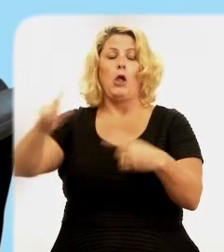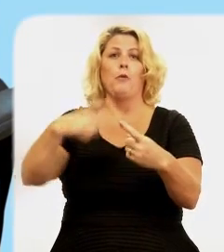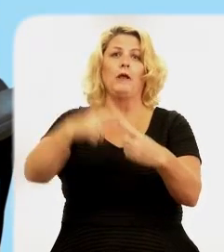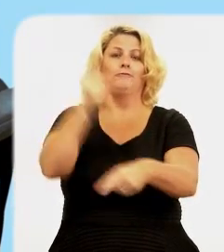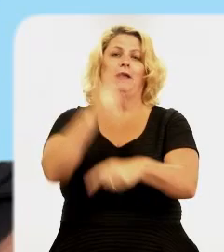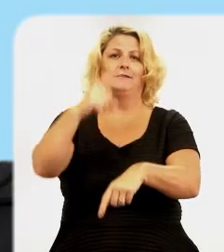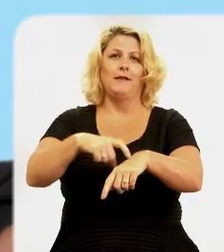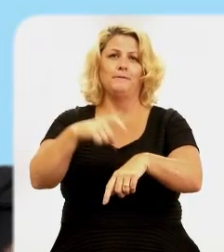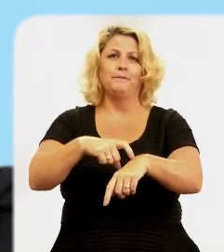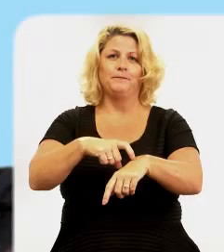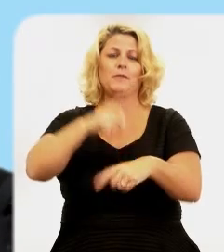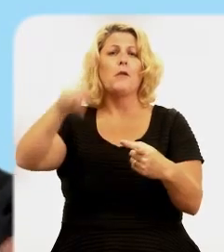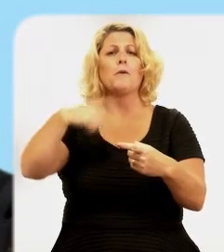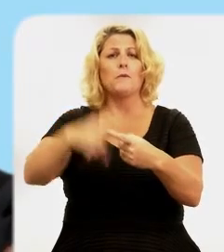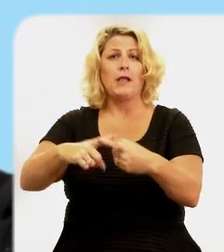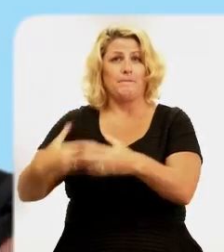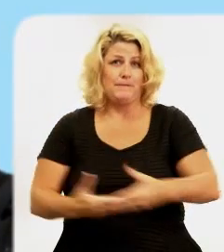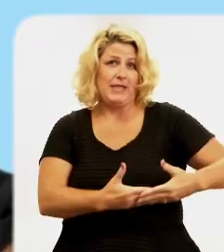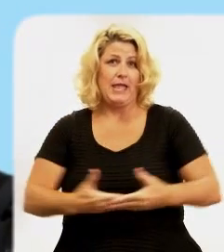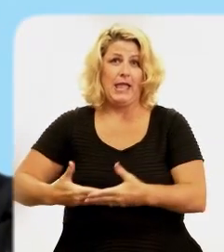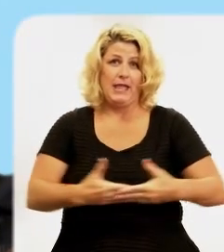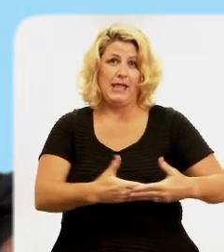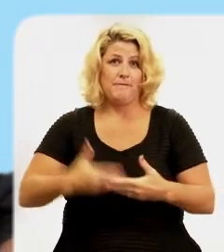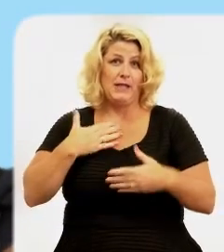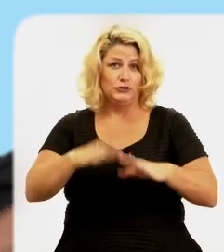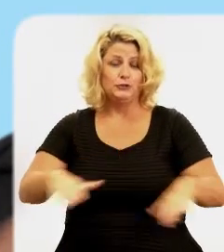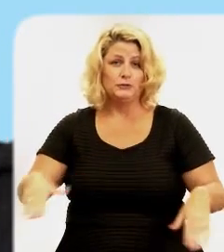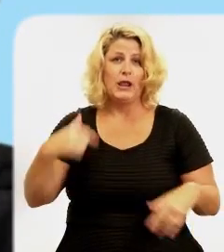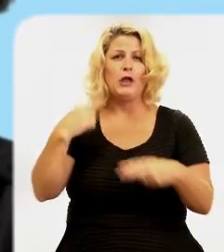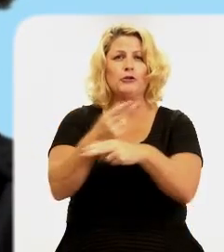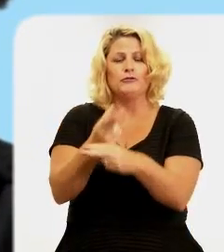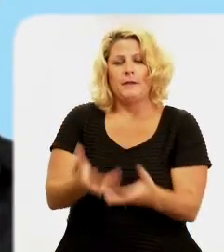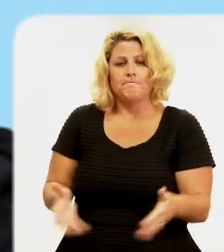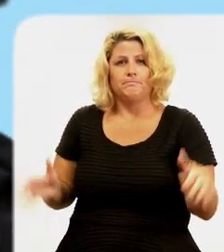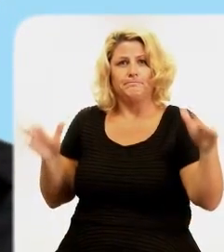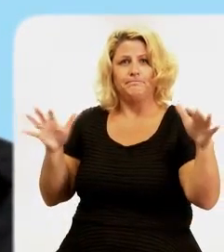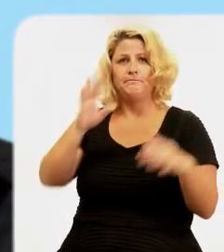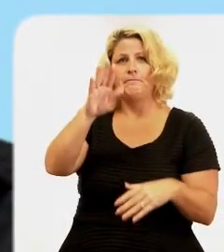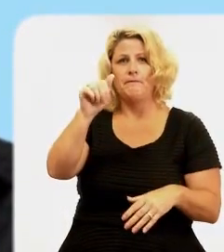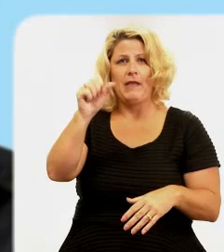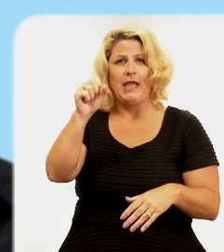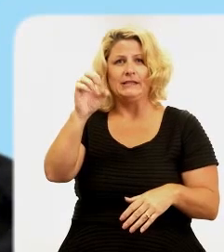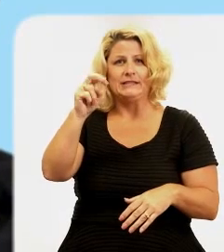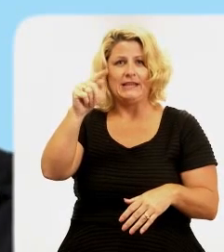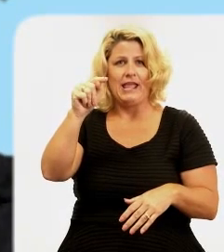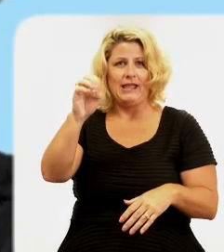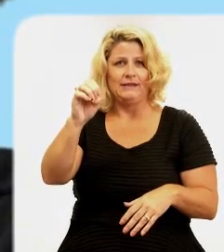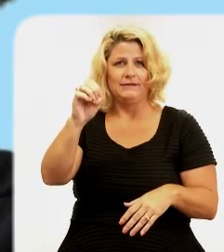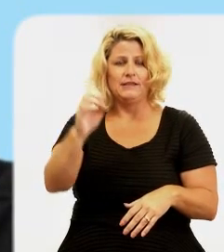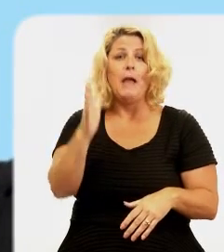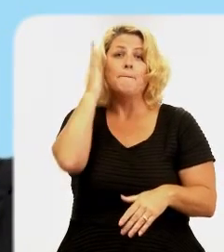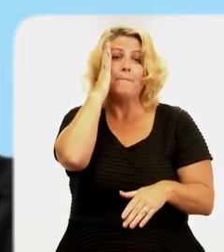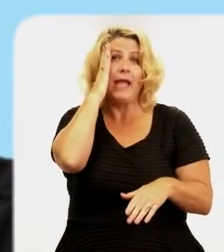it was time. Well, when they were really small, I used a bassinet. And what we did was we just pushed it